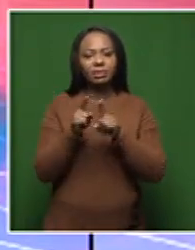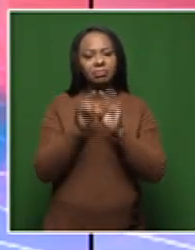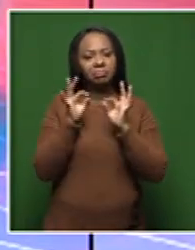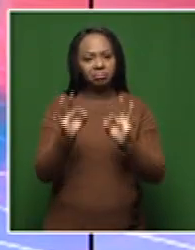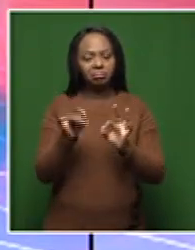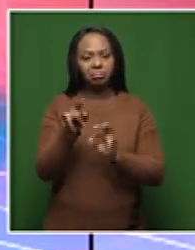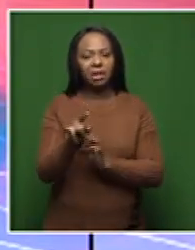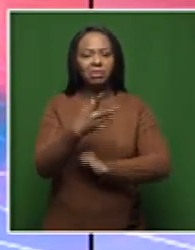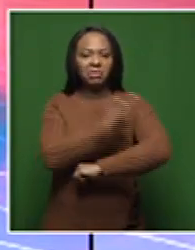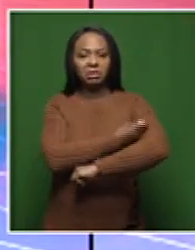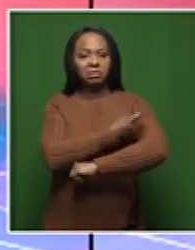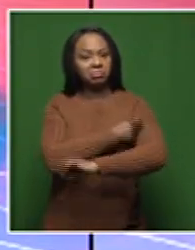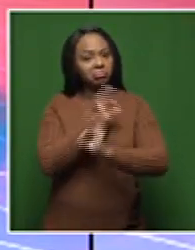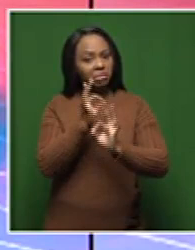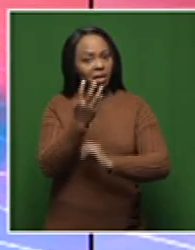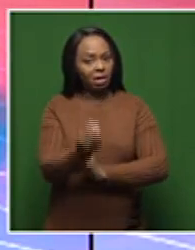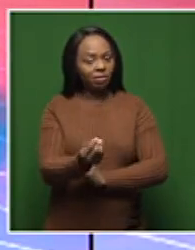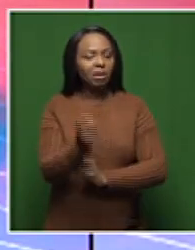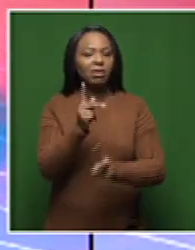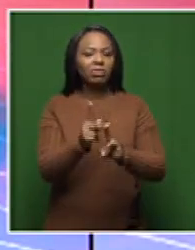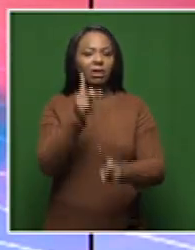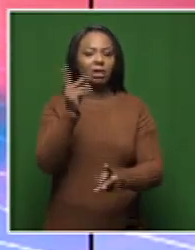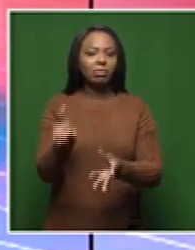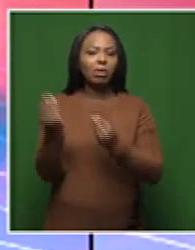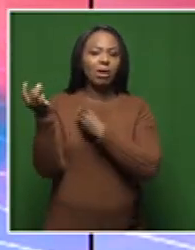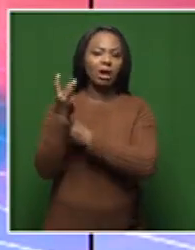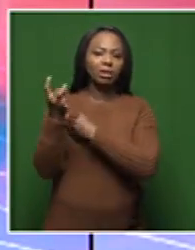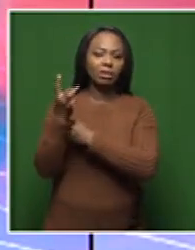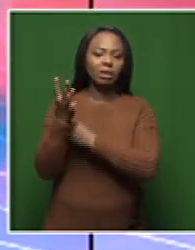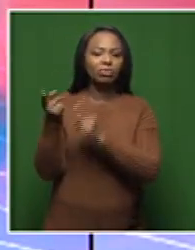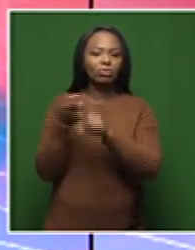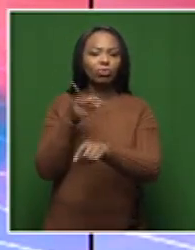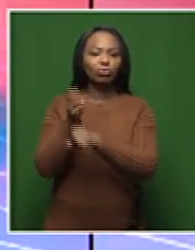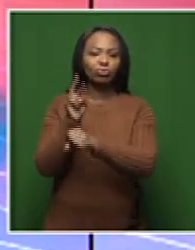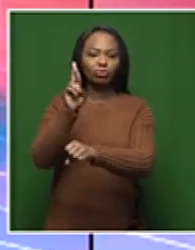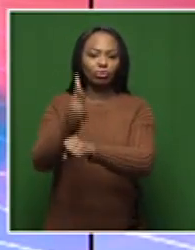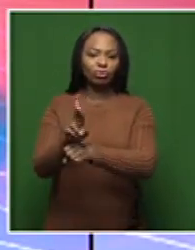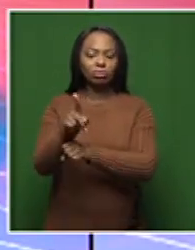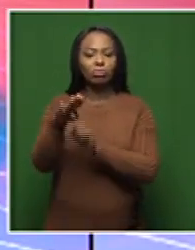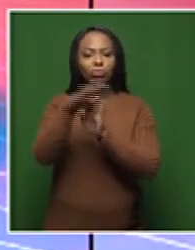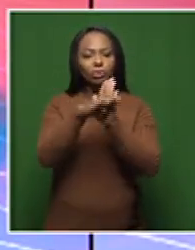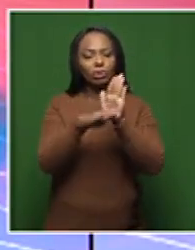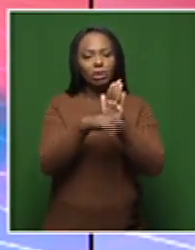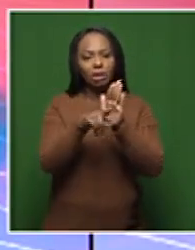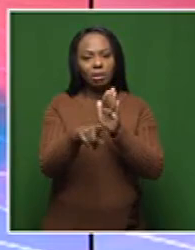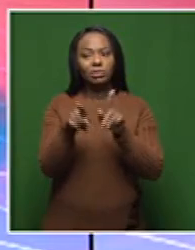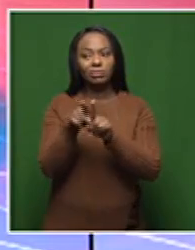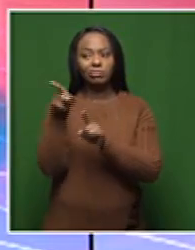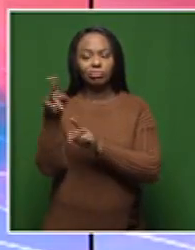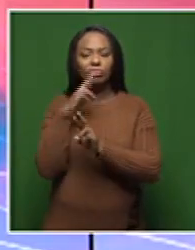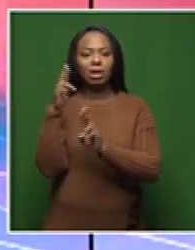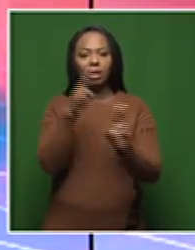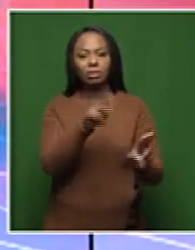of the vaccine. And then finally, we'll be getting advice from one of our regular doctors on the program, answering questions